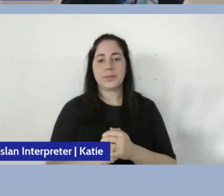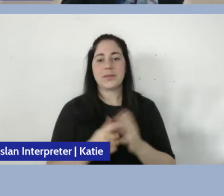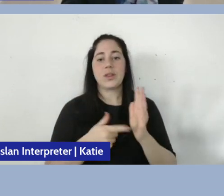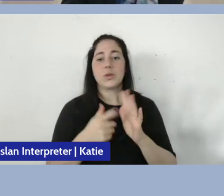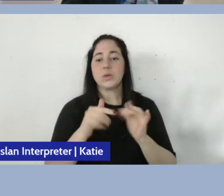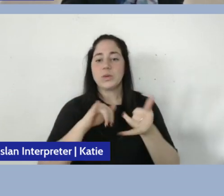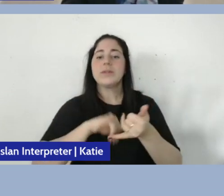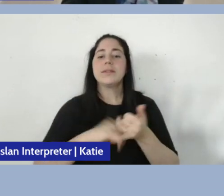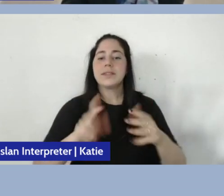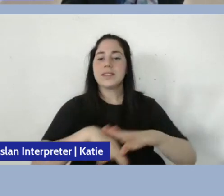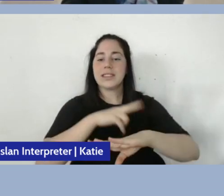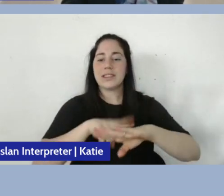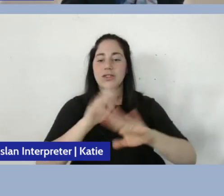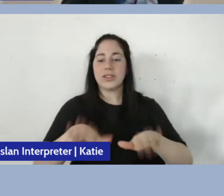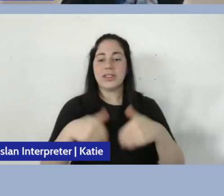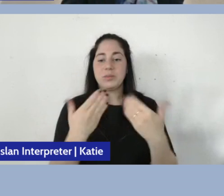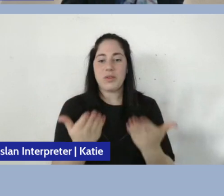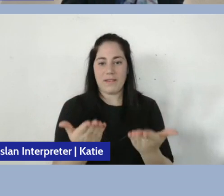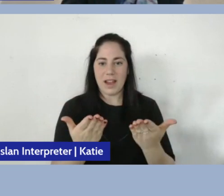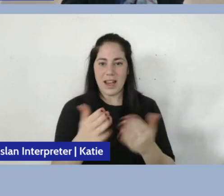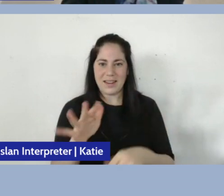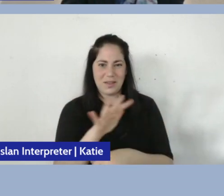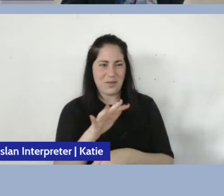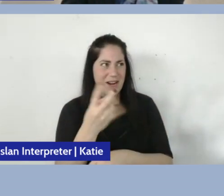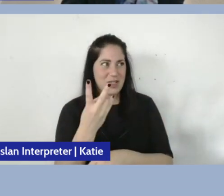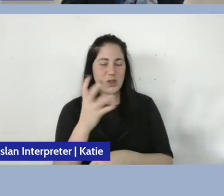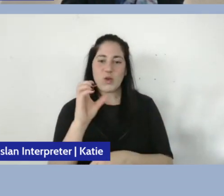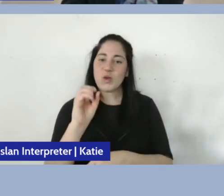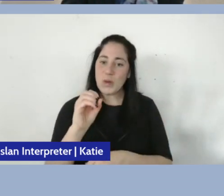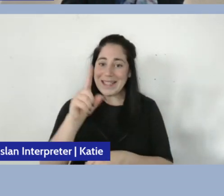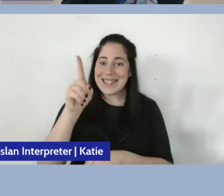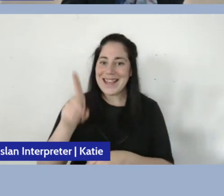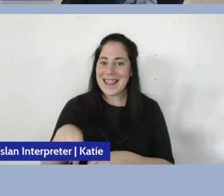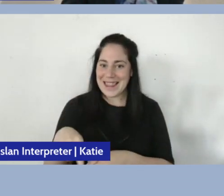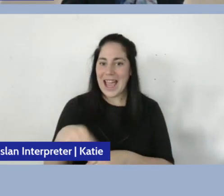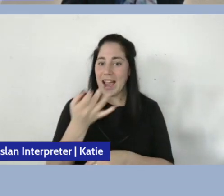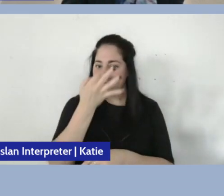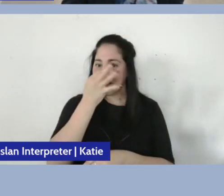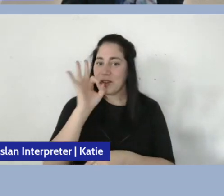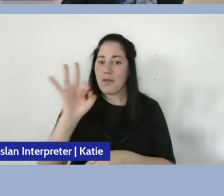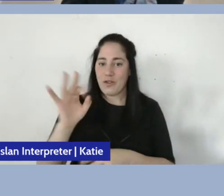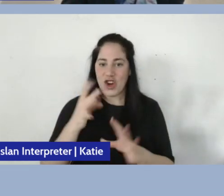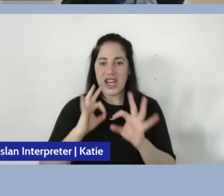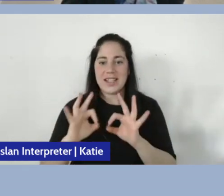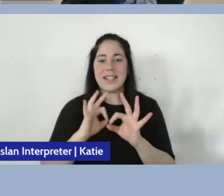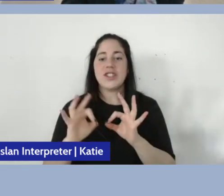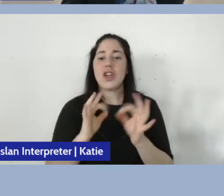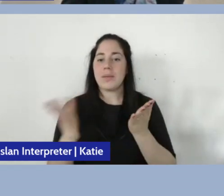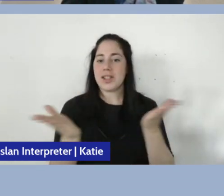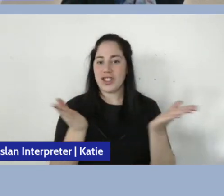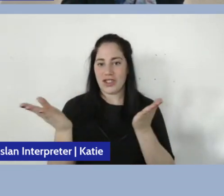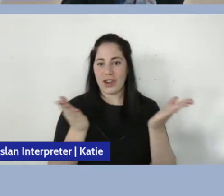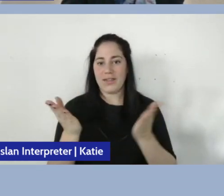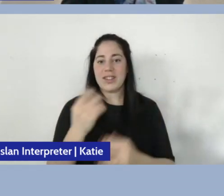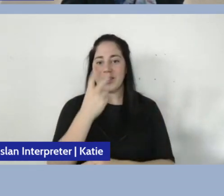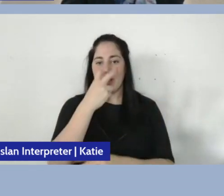actually provided around 20,000 free interpreting services for aged care providers in the year